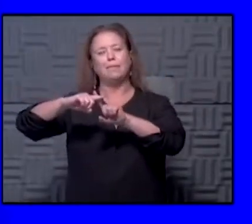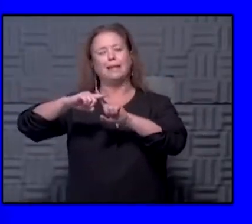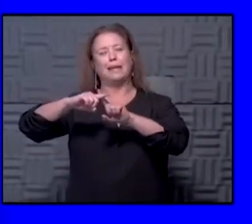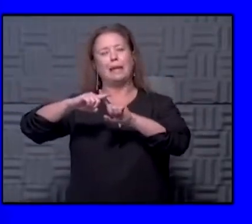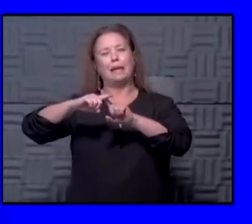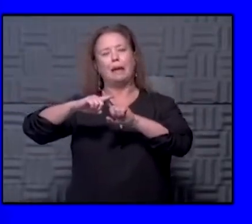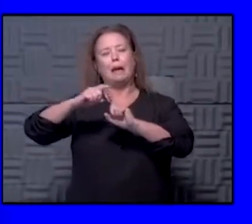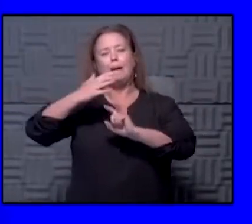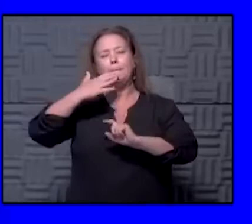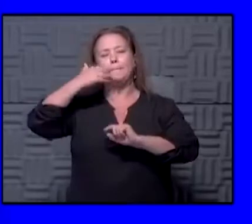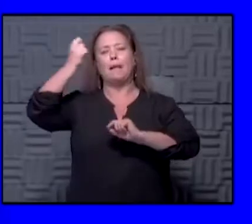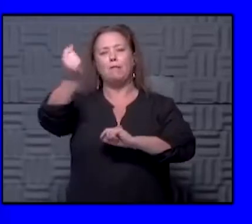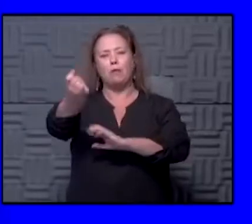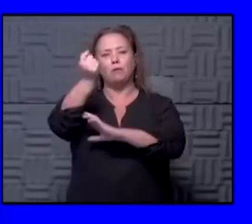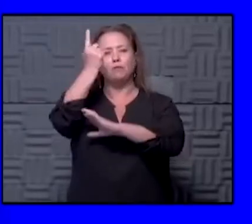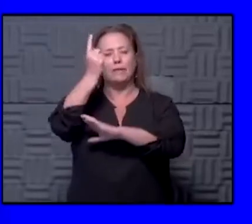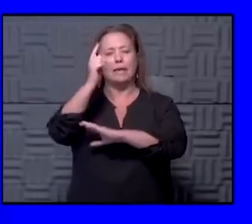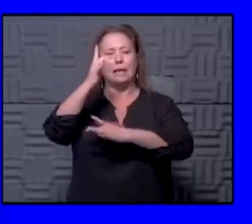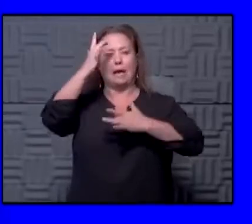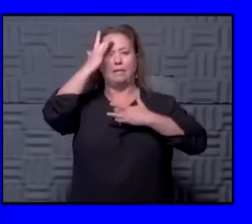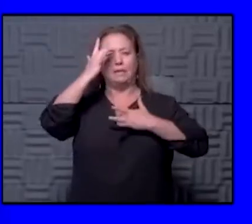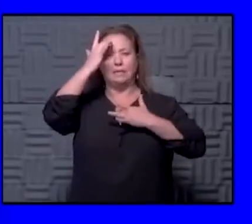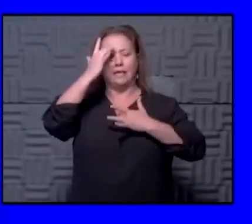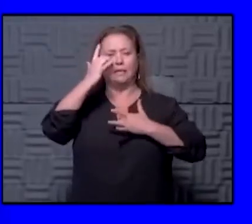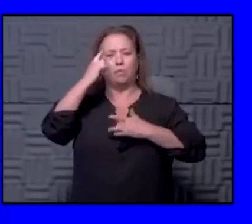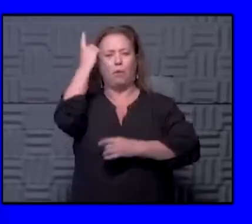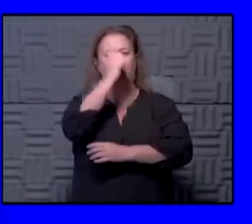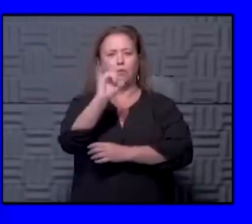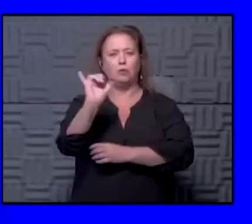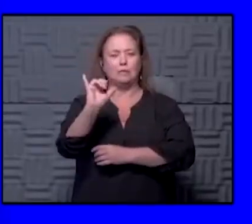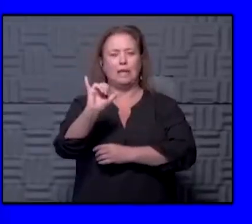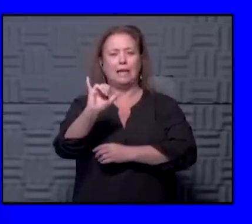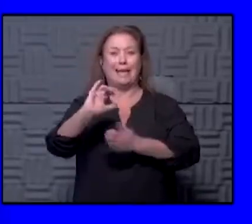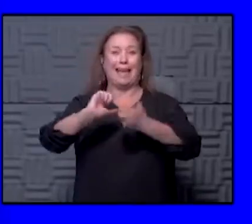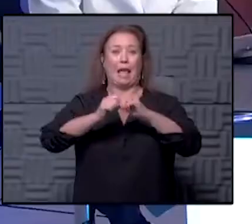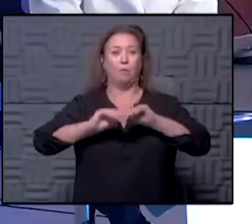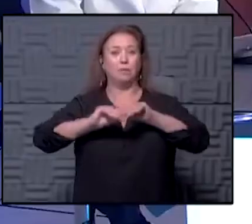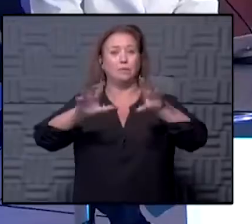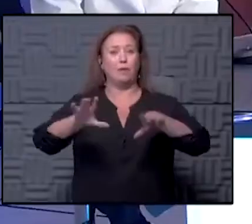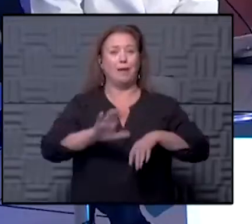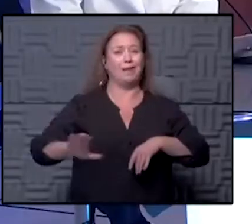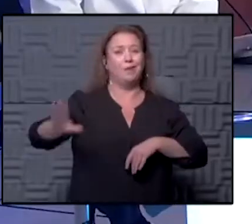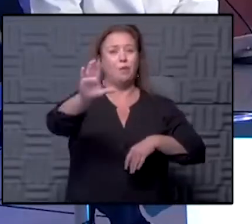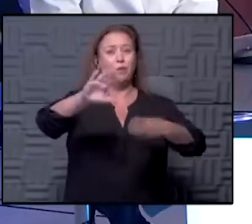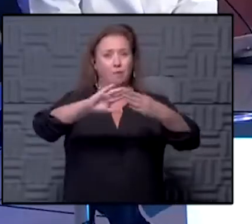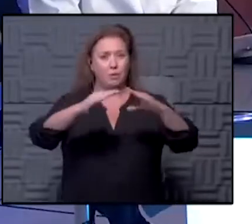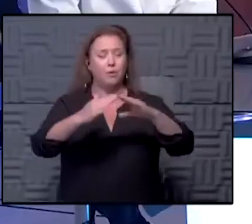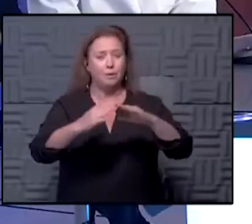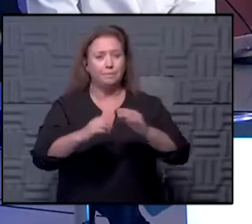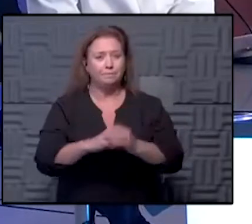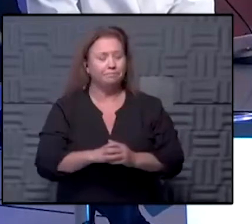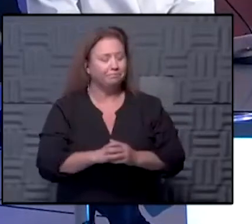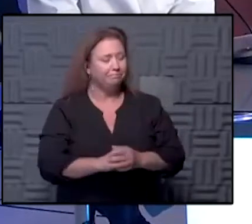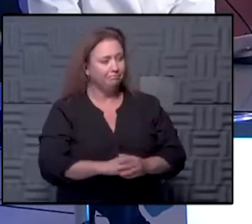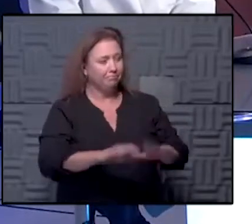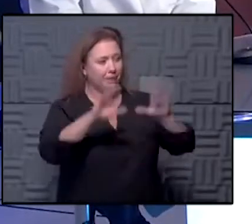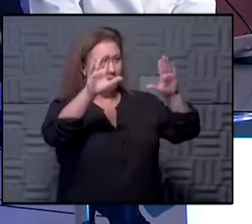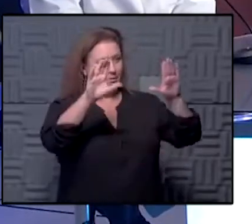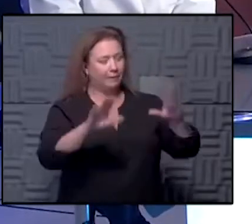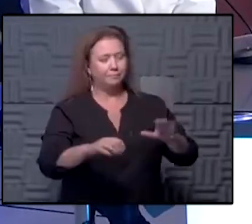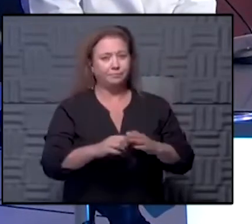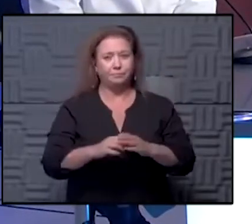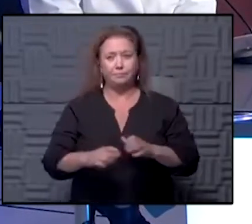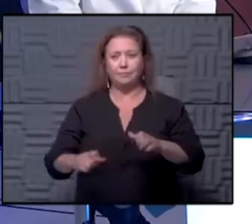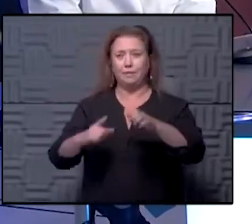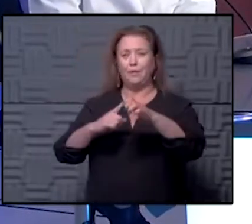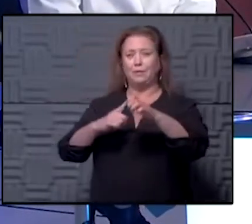better picture for how that disease is looking and spreading in your community. So. All right, well, that'll be great. So first of all, I want to